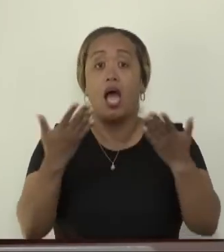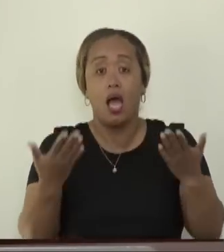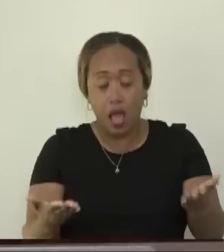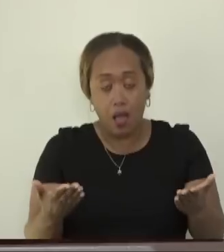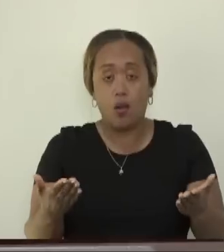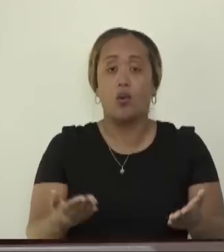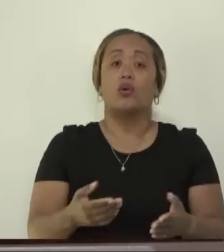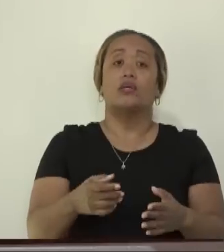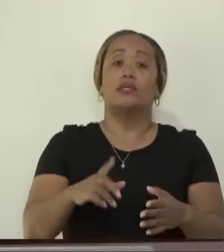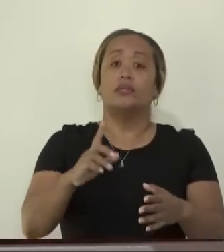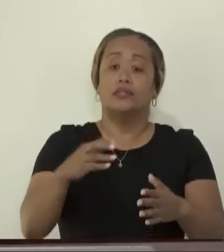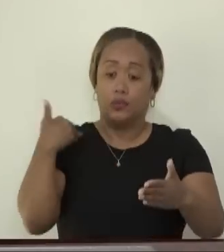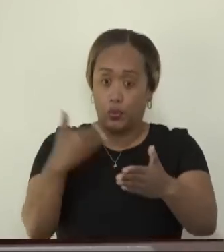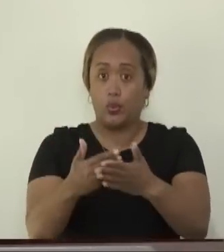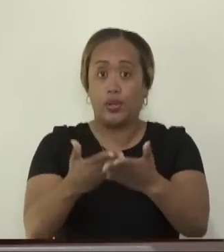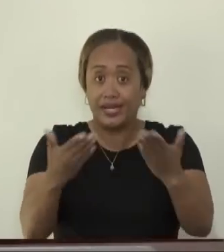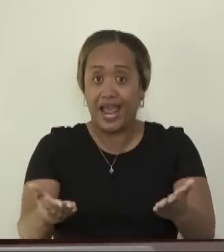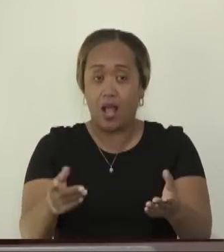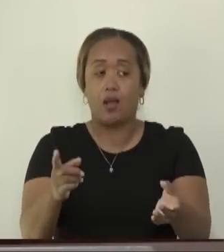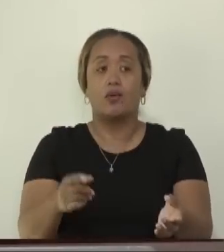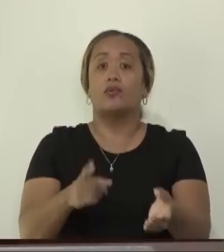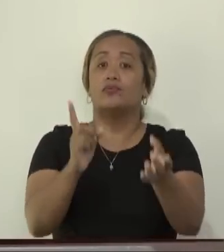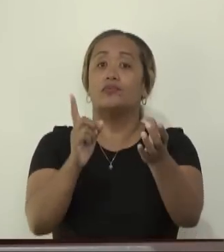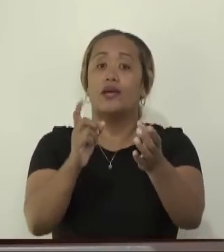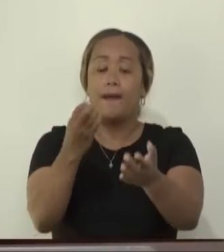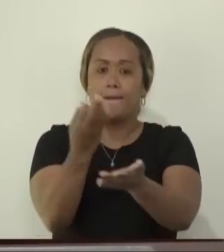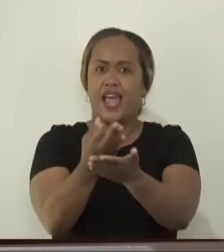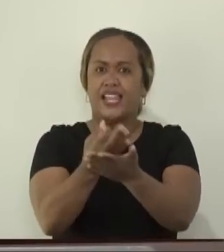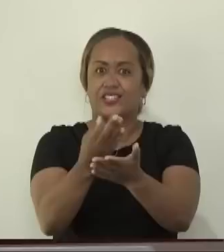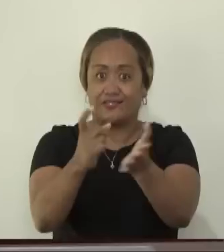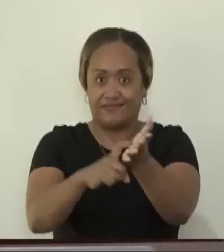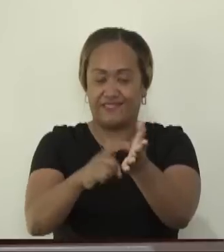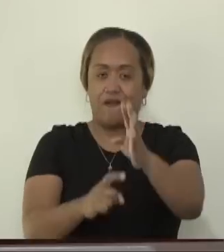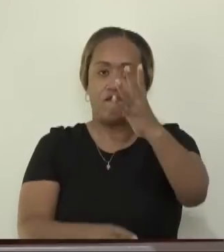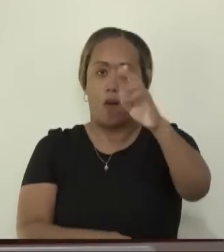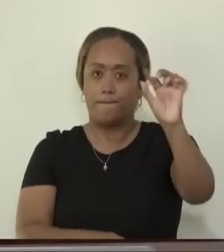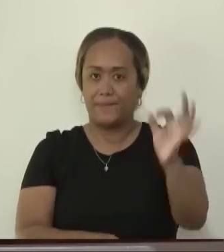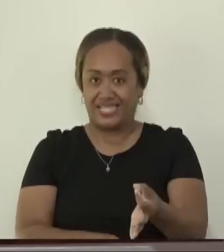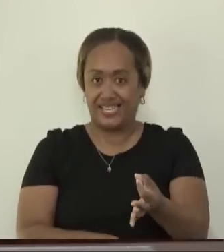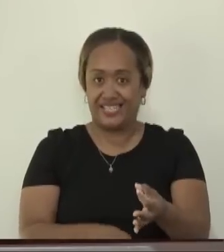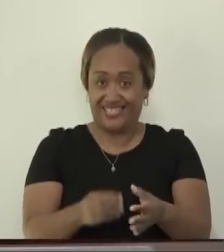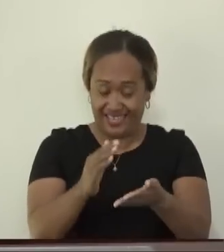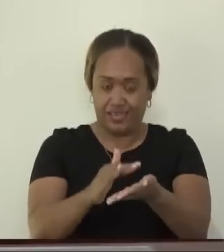immediate term, our fiscal deficit must remain close to 4%,